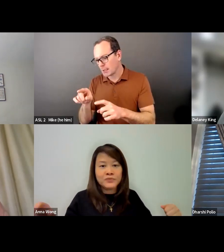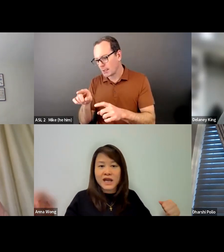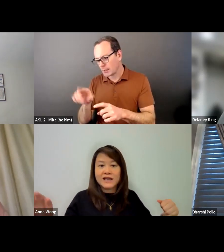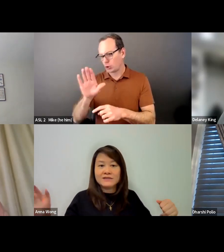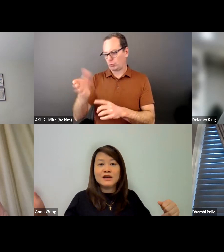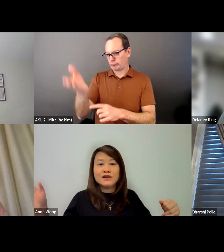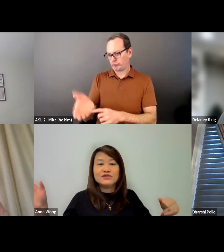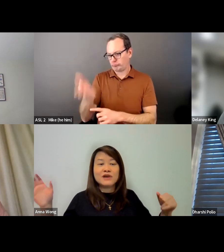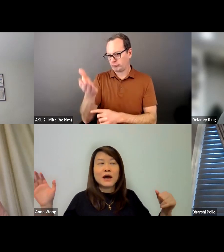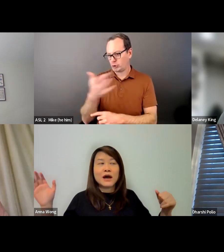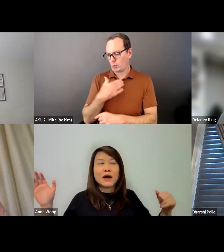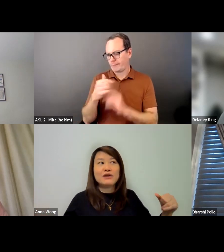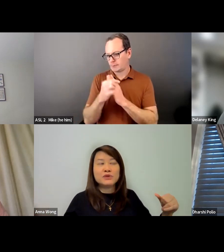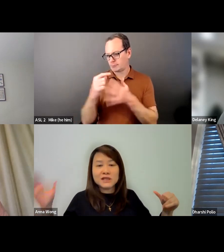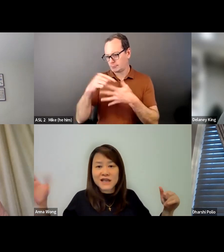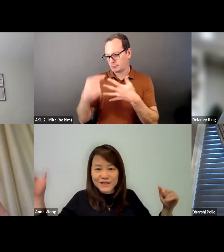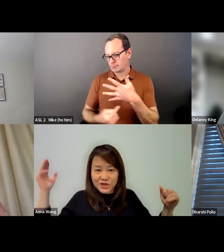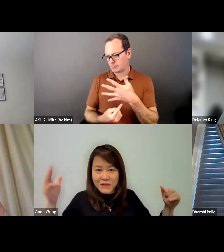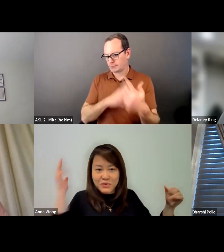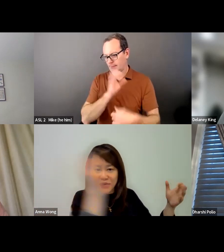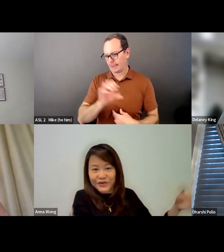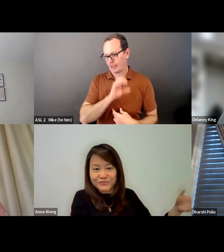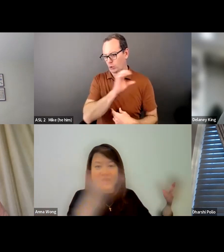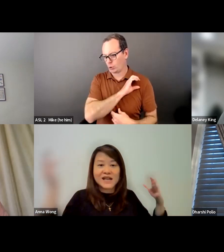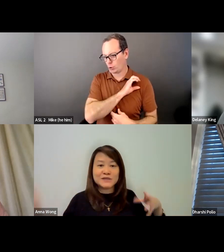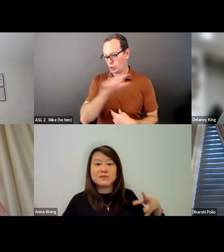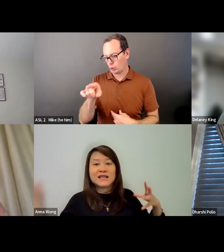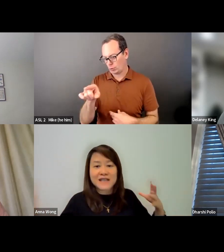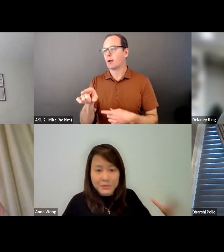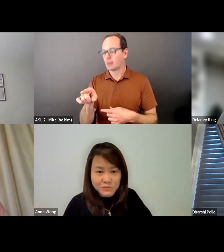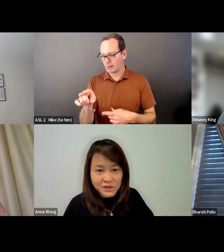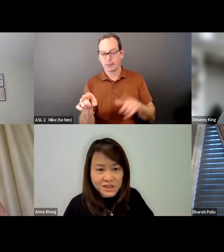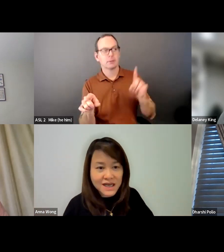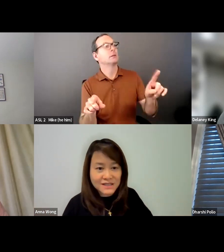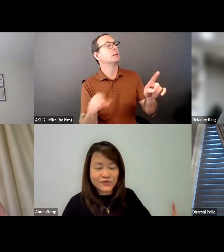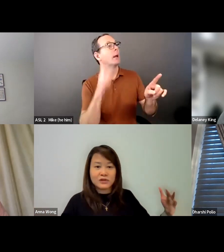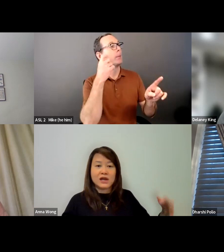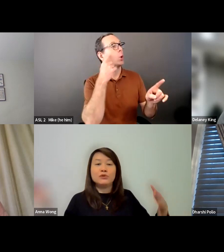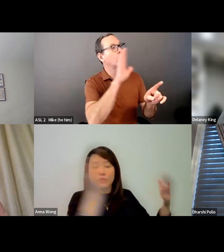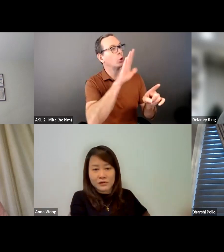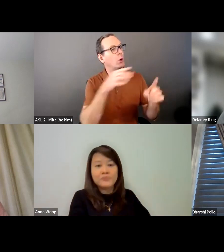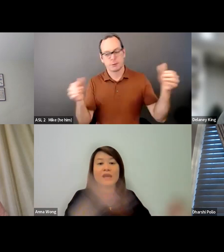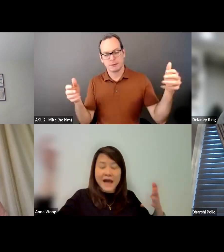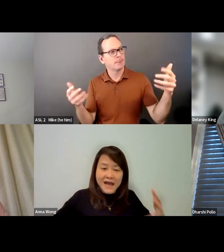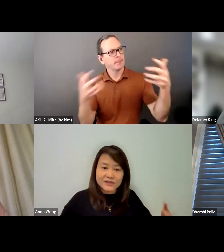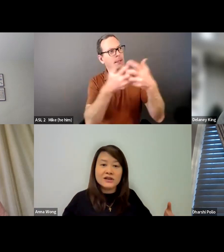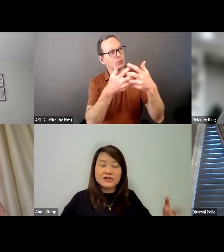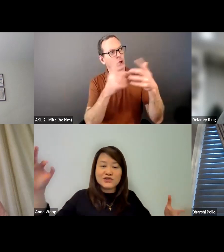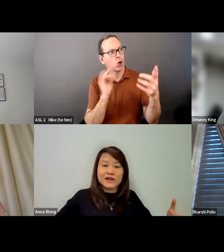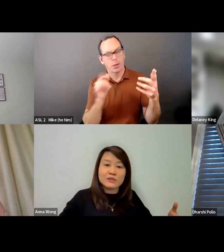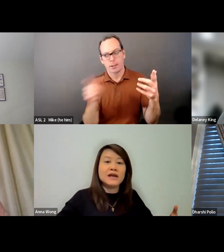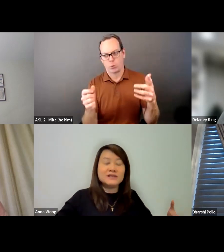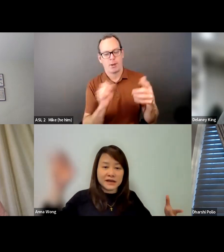candidate, it is accountability tests for the employer and adaptability tests for the employer